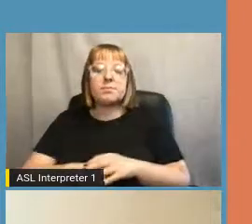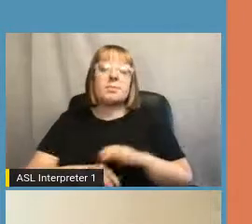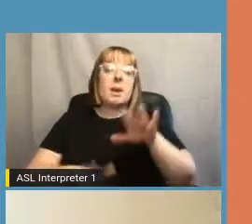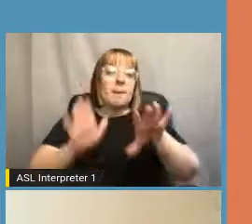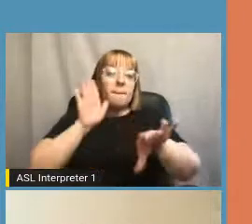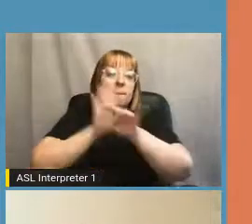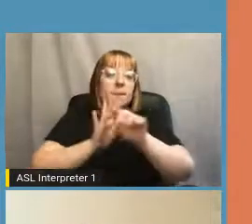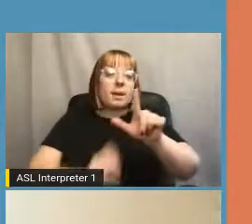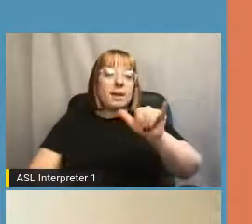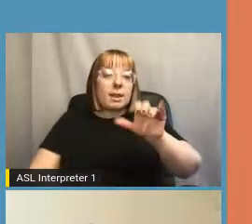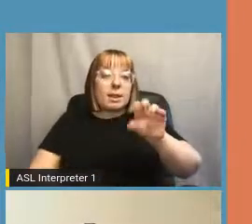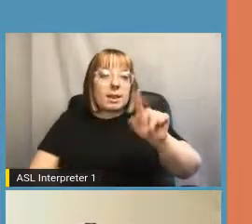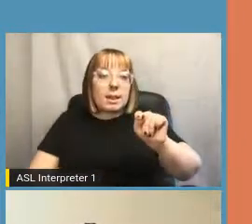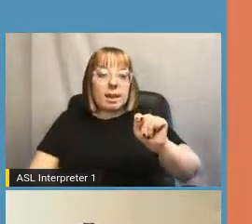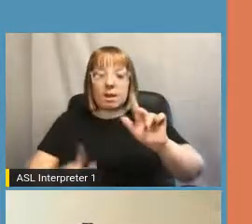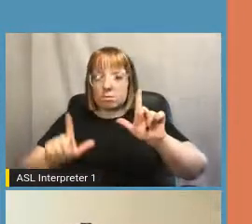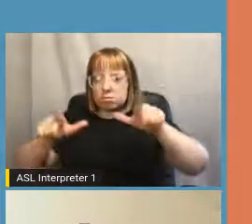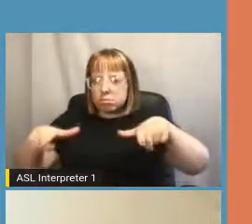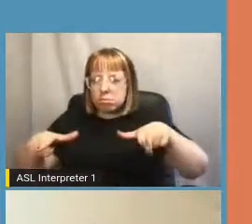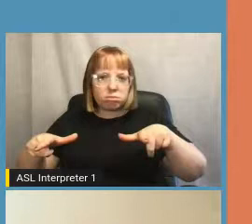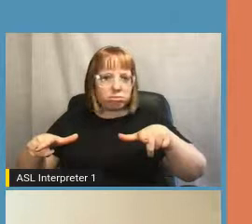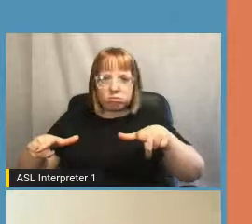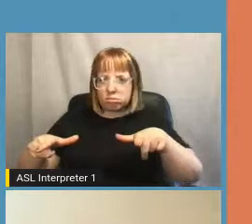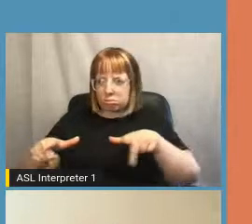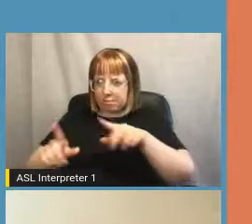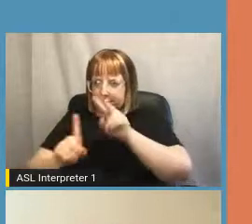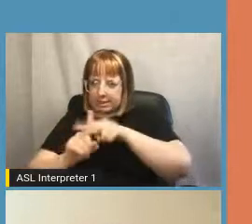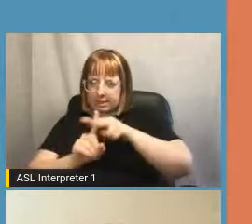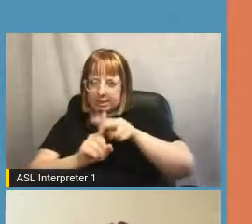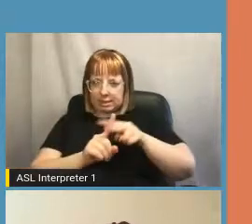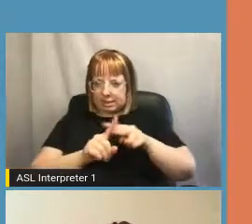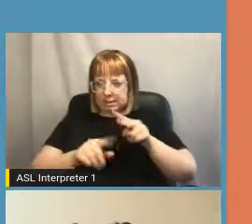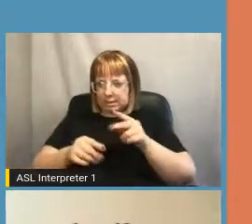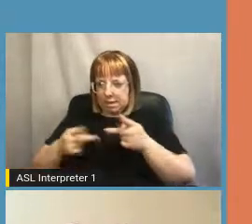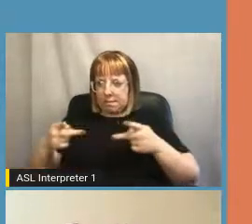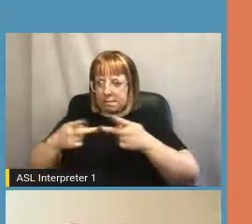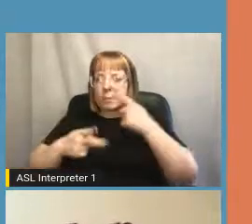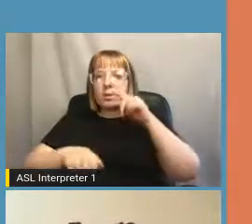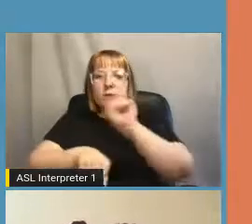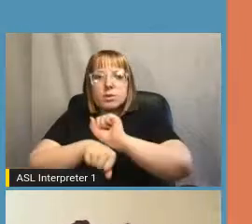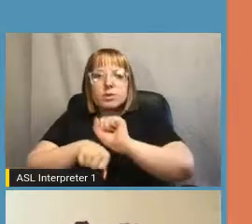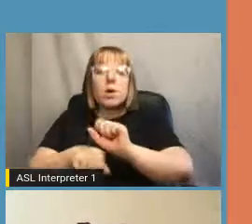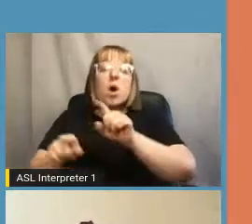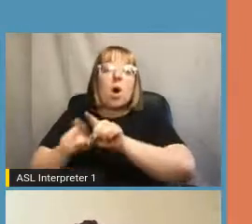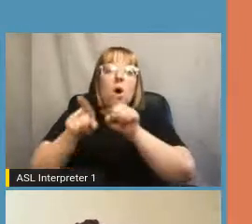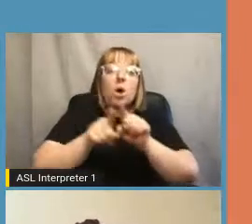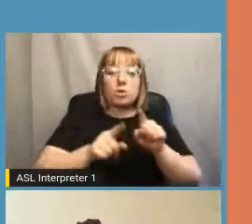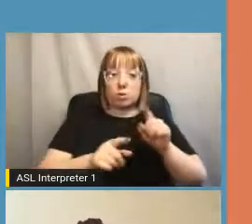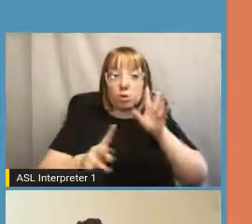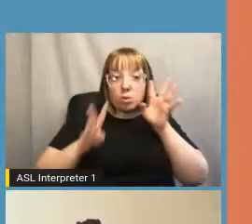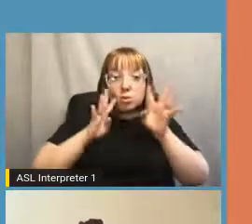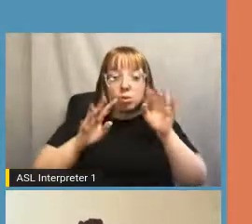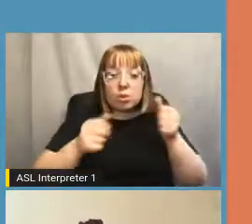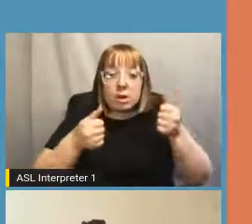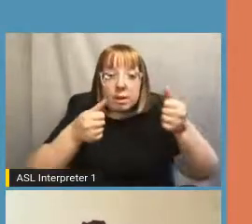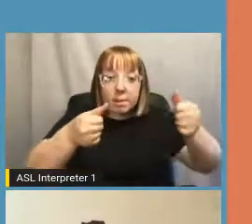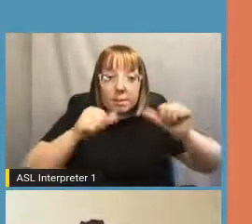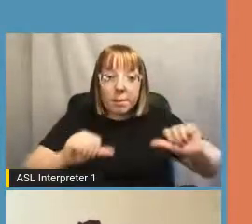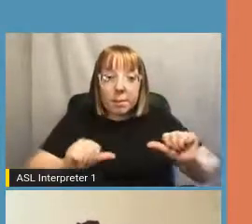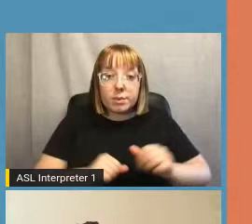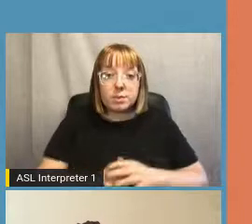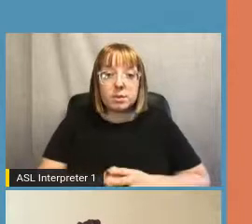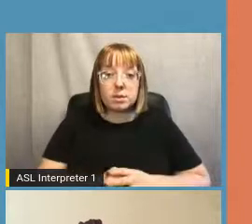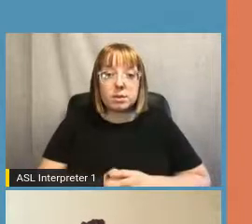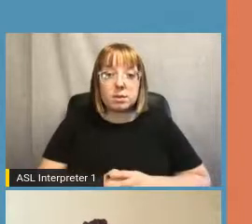layout and the inventory to assign spots for works. And then also creating a post, and posting up